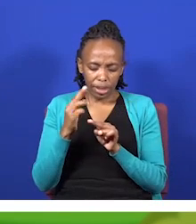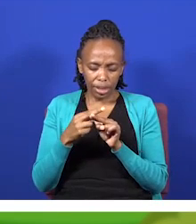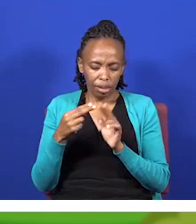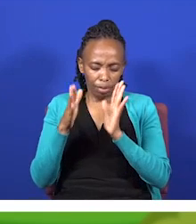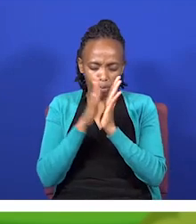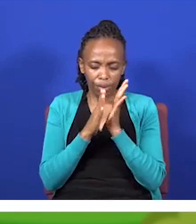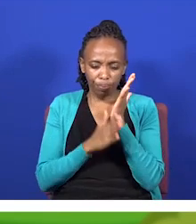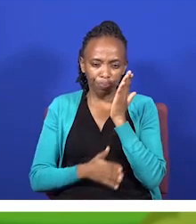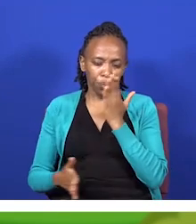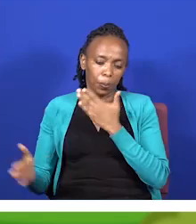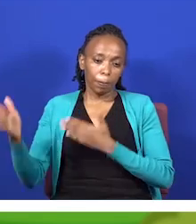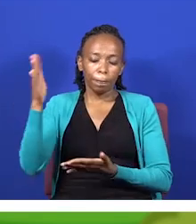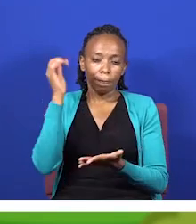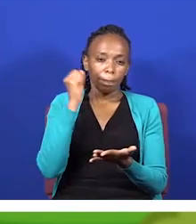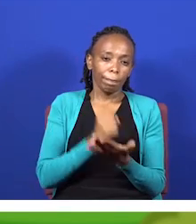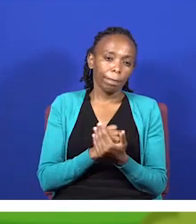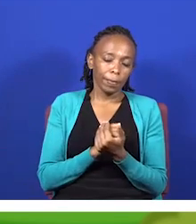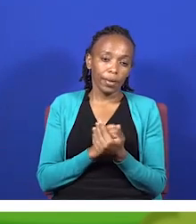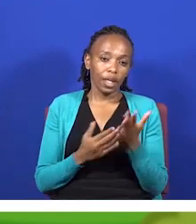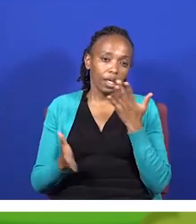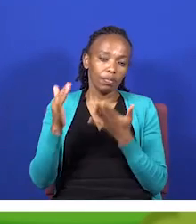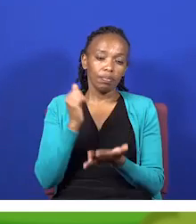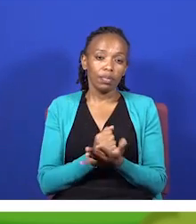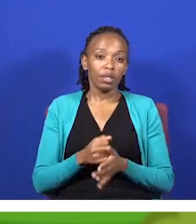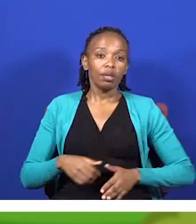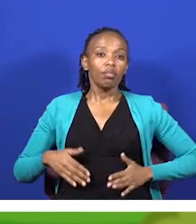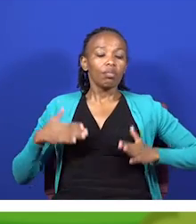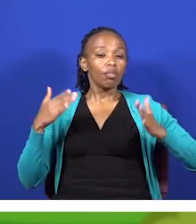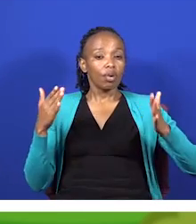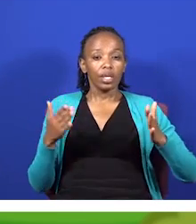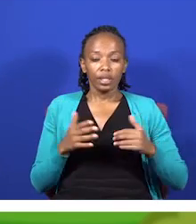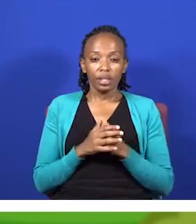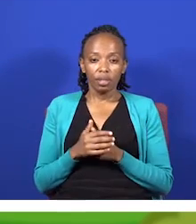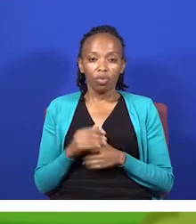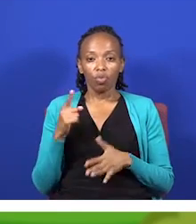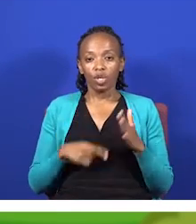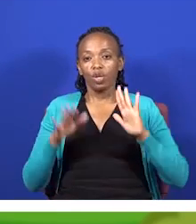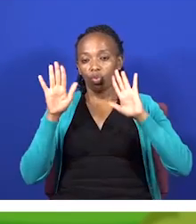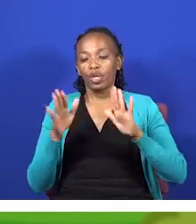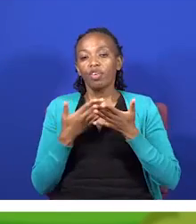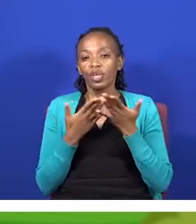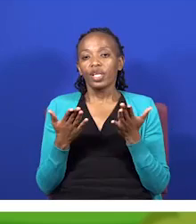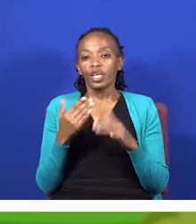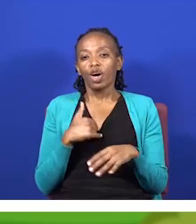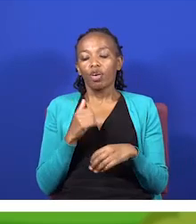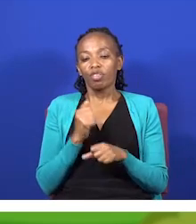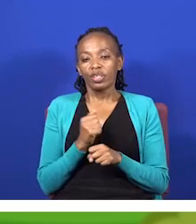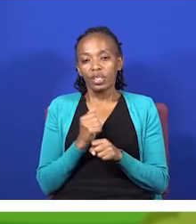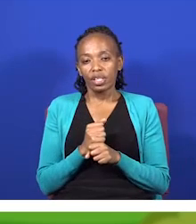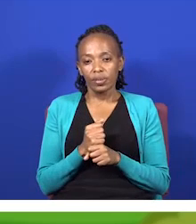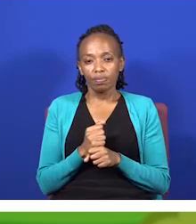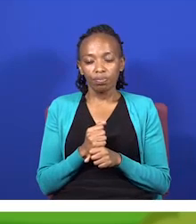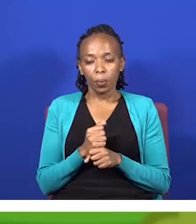pray. Amen. Amen. Great. Wow, what a wonderful thing you have done.